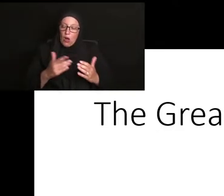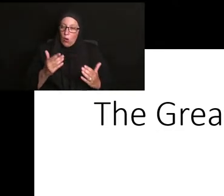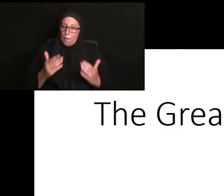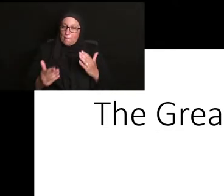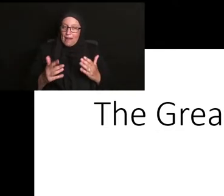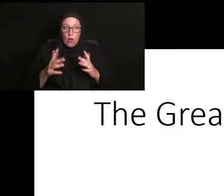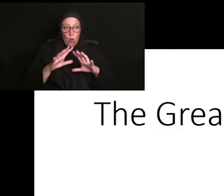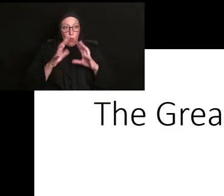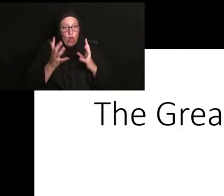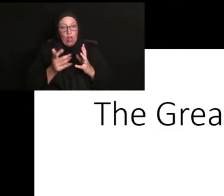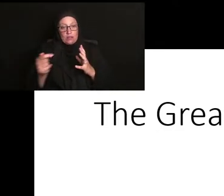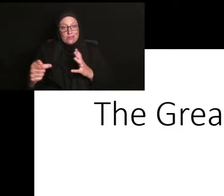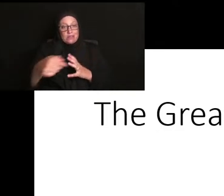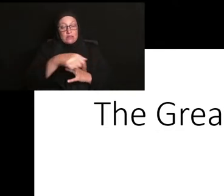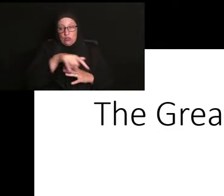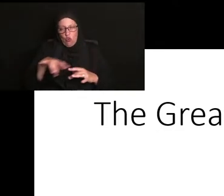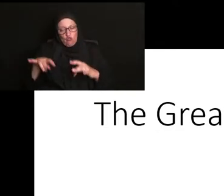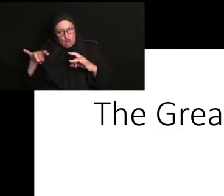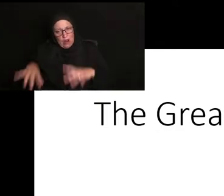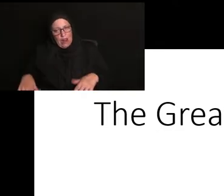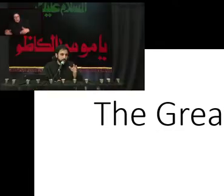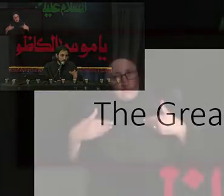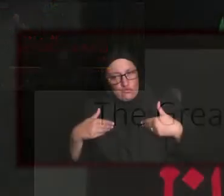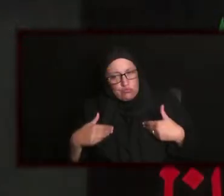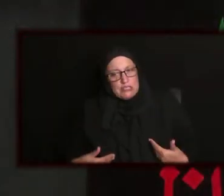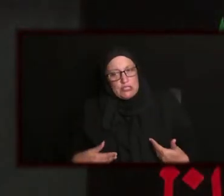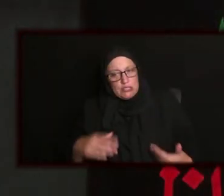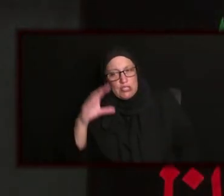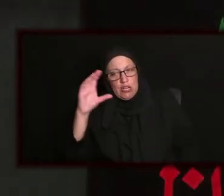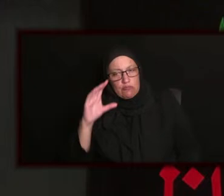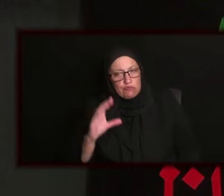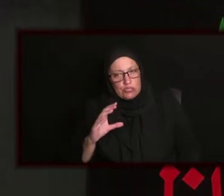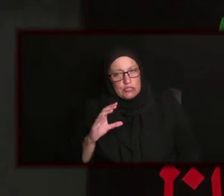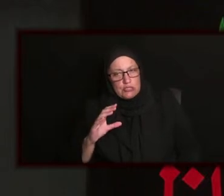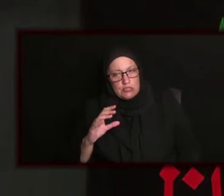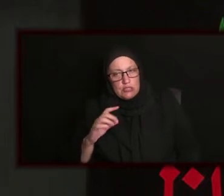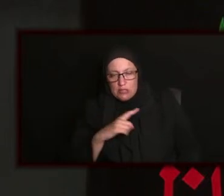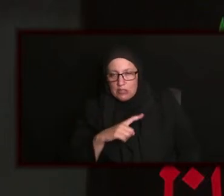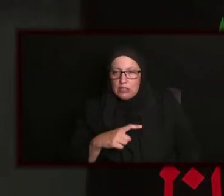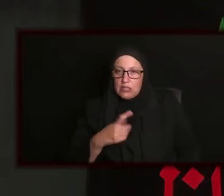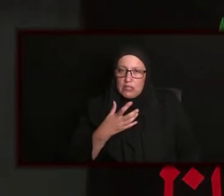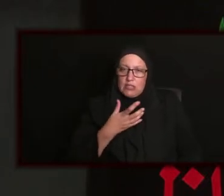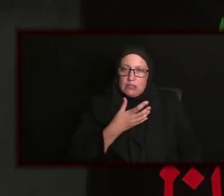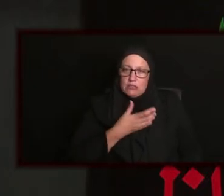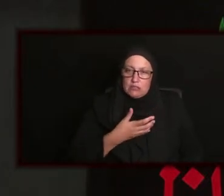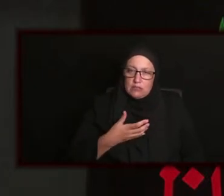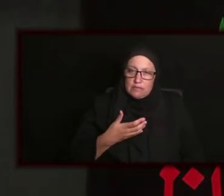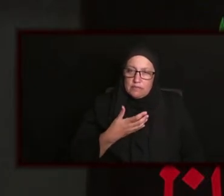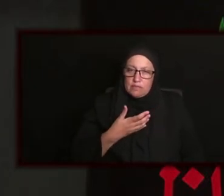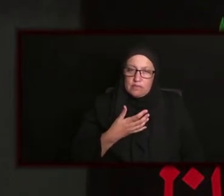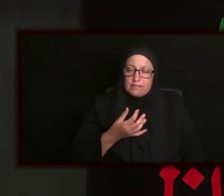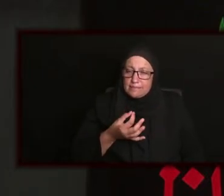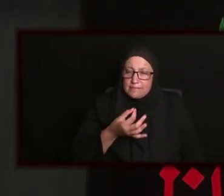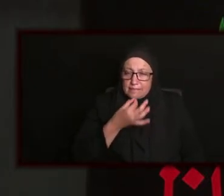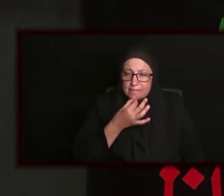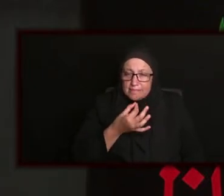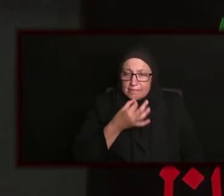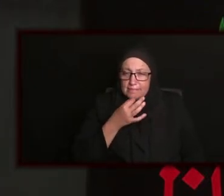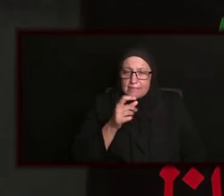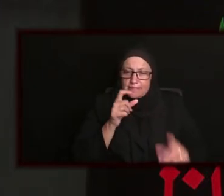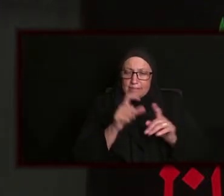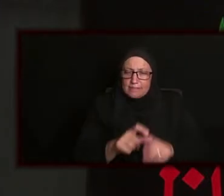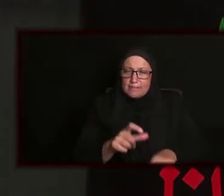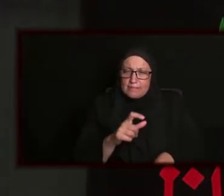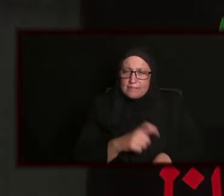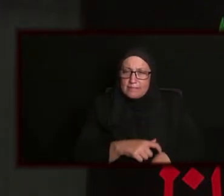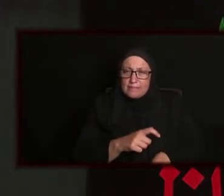people around the world. What happens in a comfortable situation when there's not many difficulties,